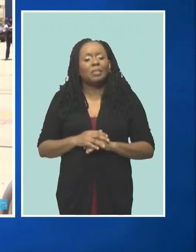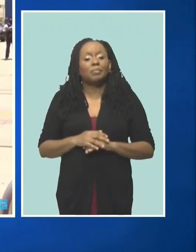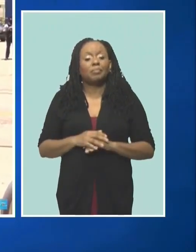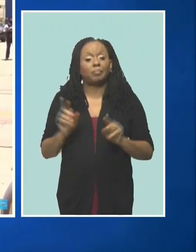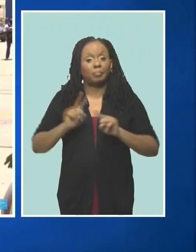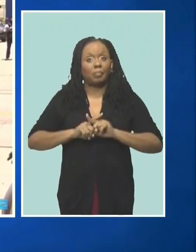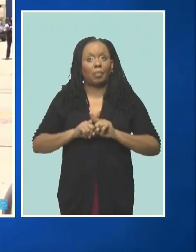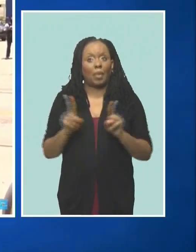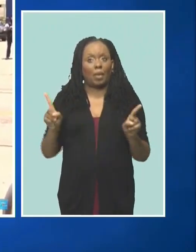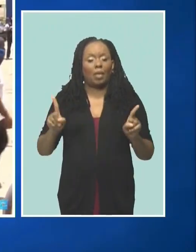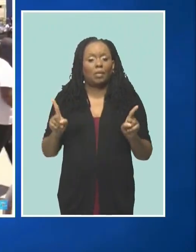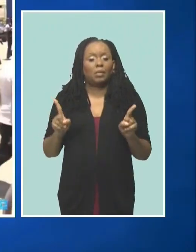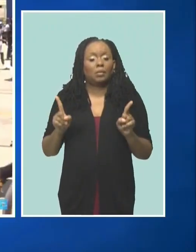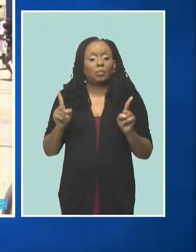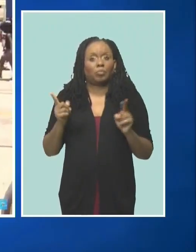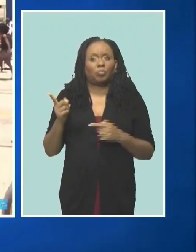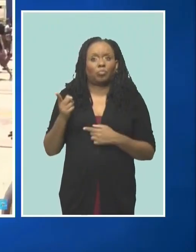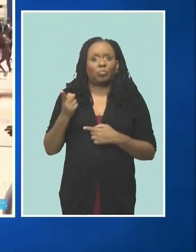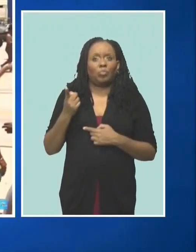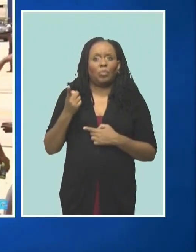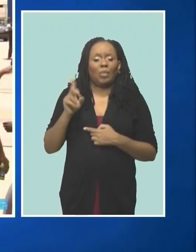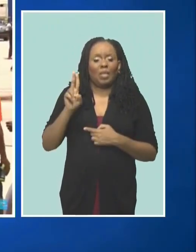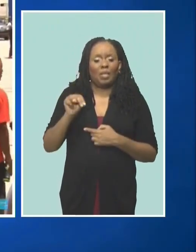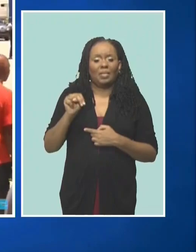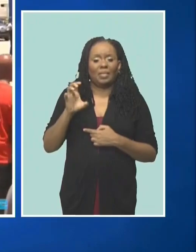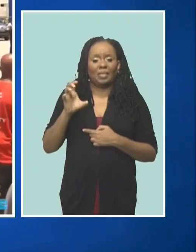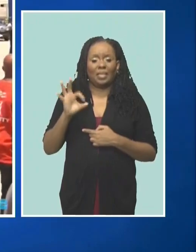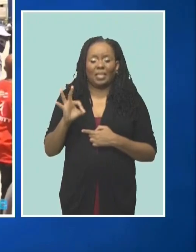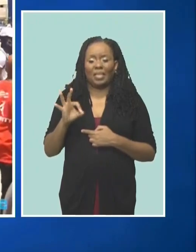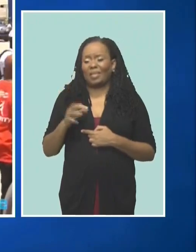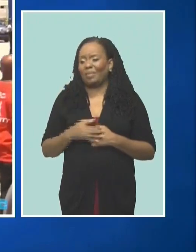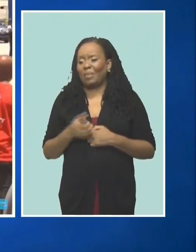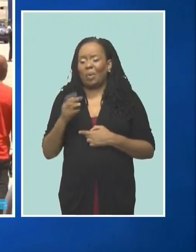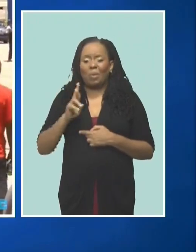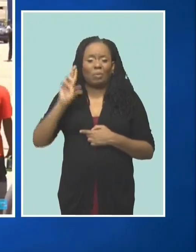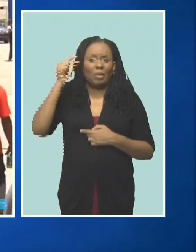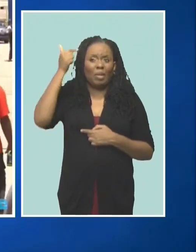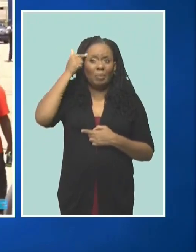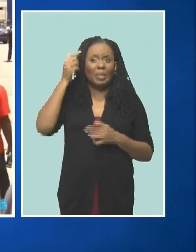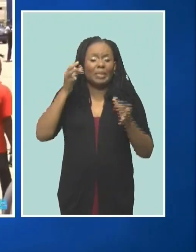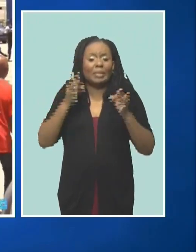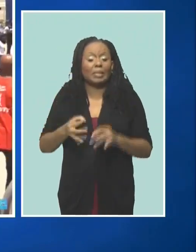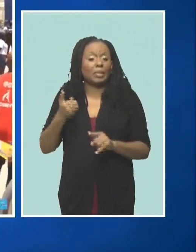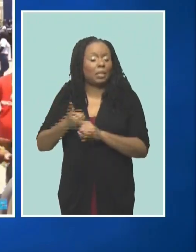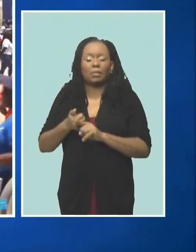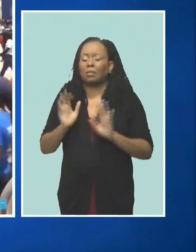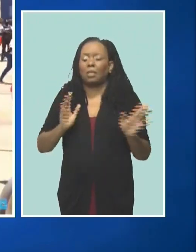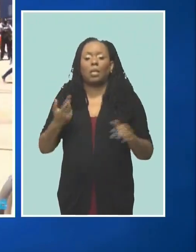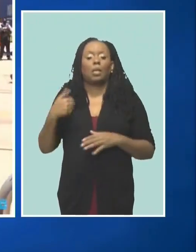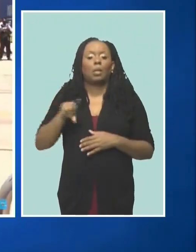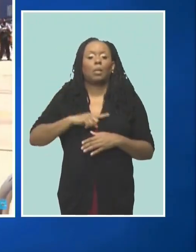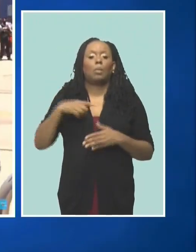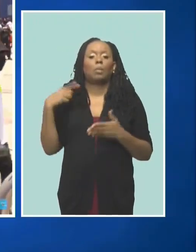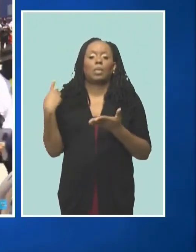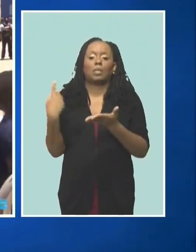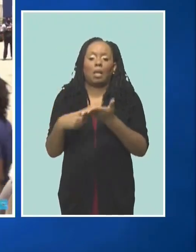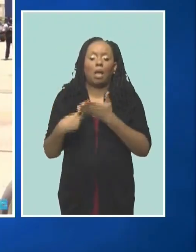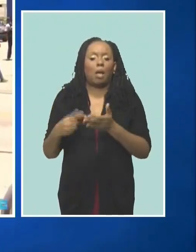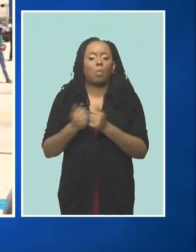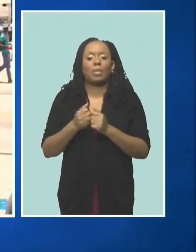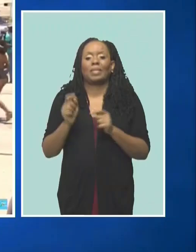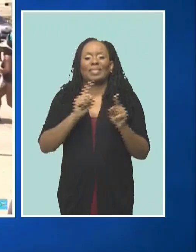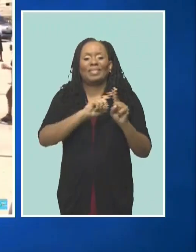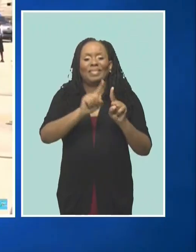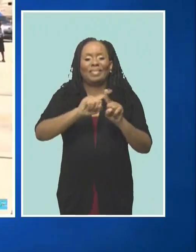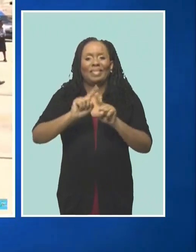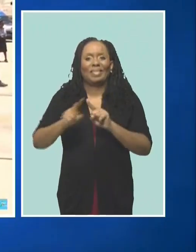again, that this wasn't something that the NCF decided or the government decided. We really sat down with the stakeholders and came up with